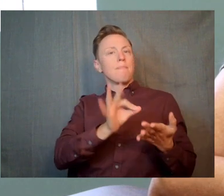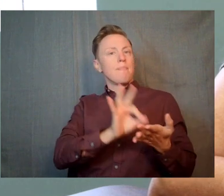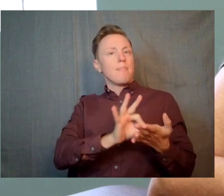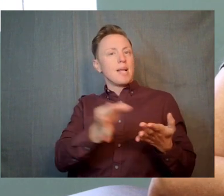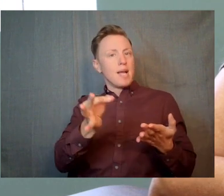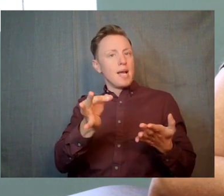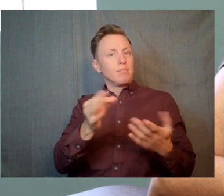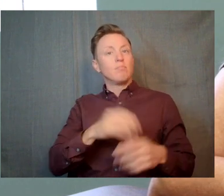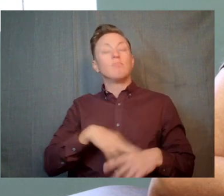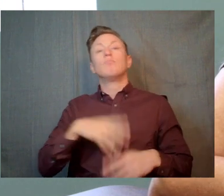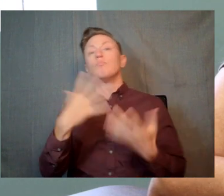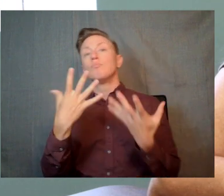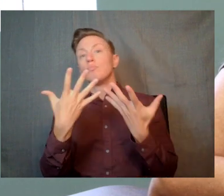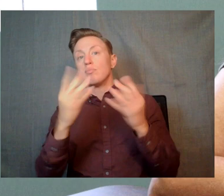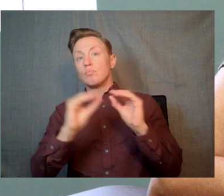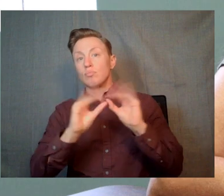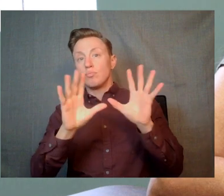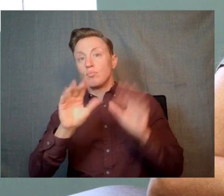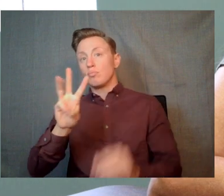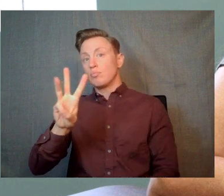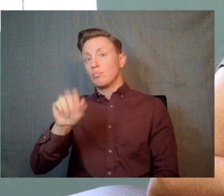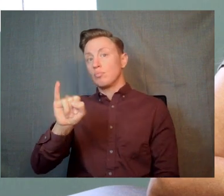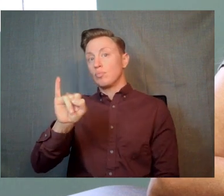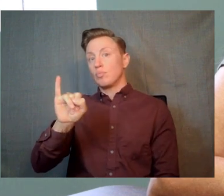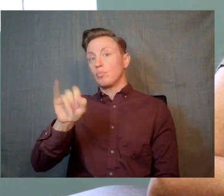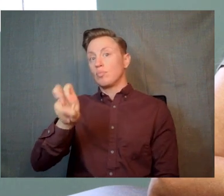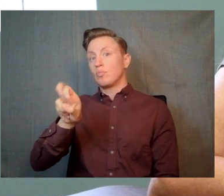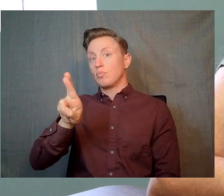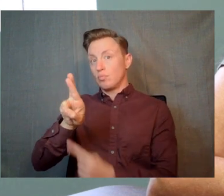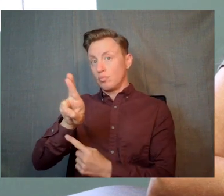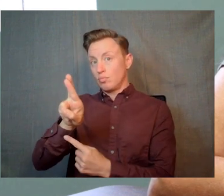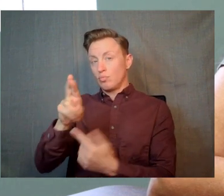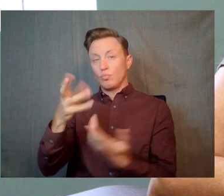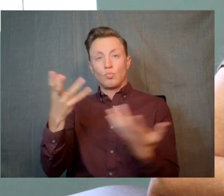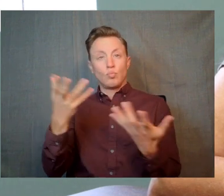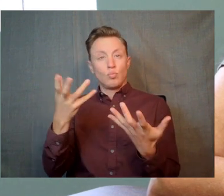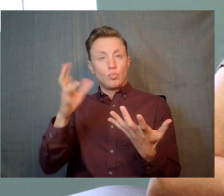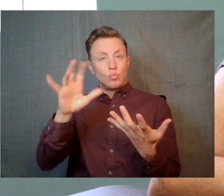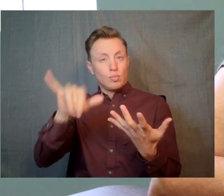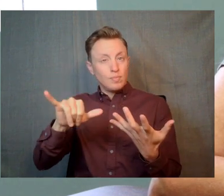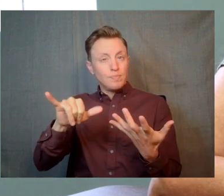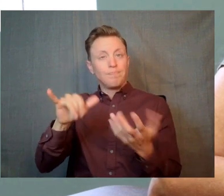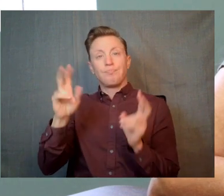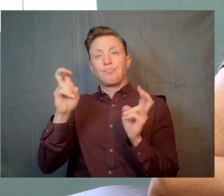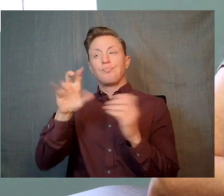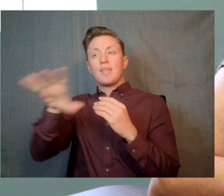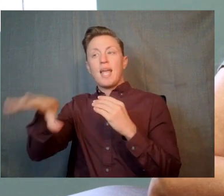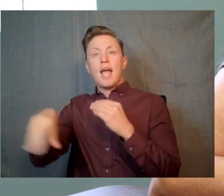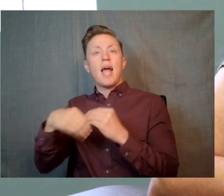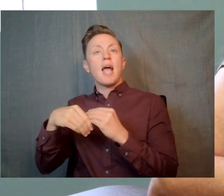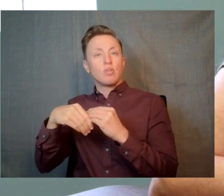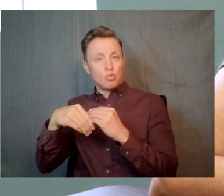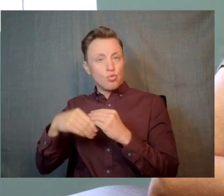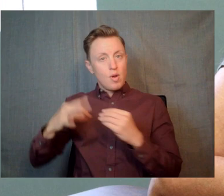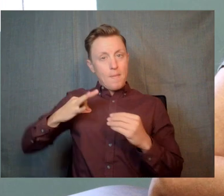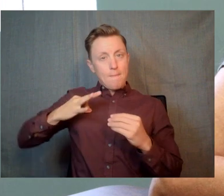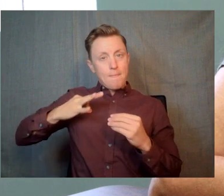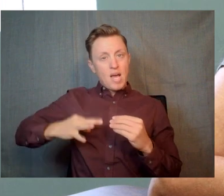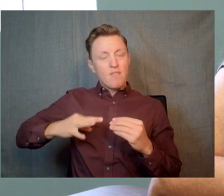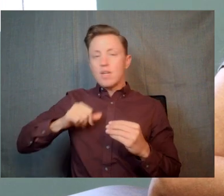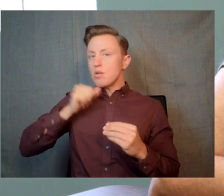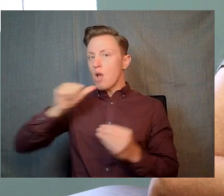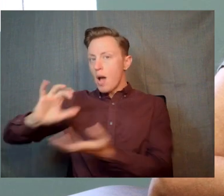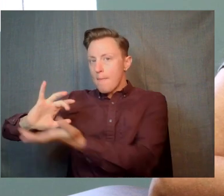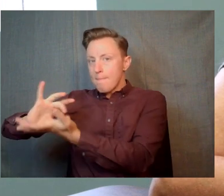program. To be clear, a waiver is simply an extra set of